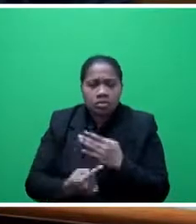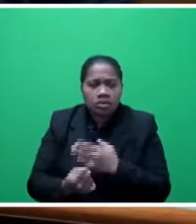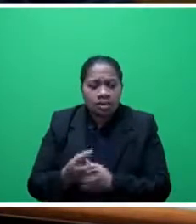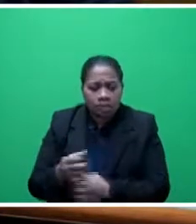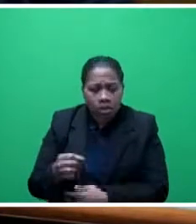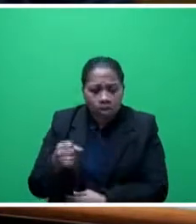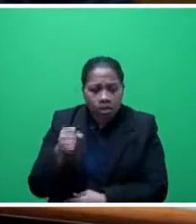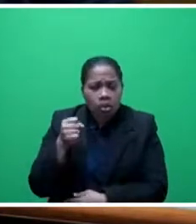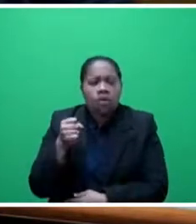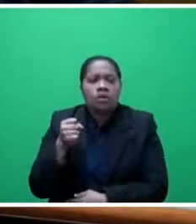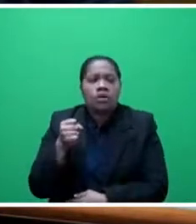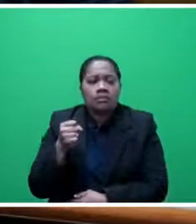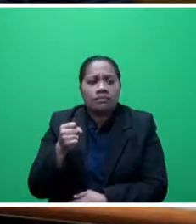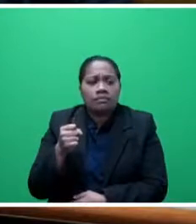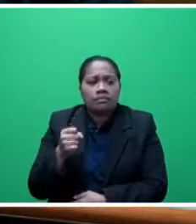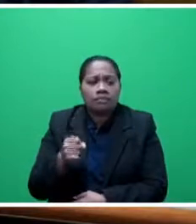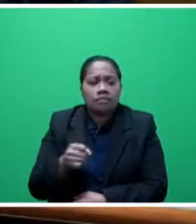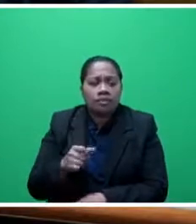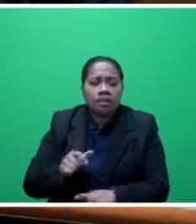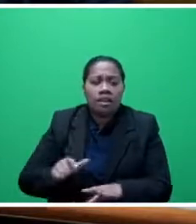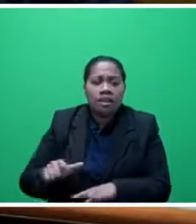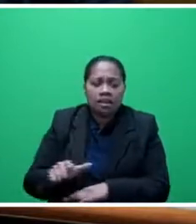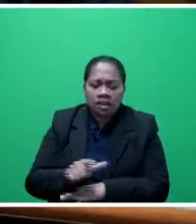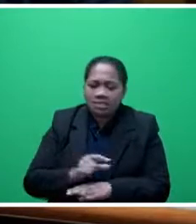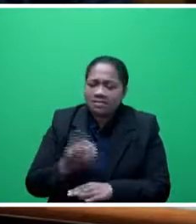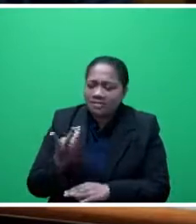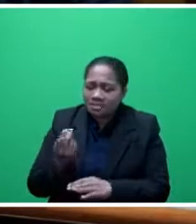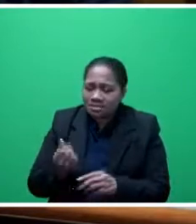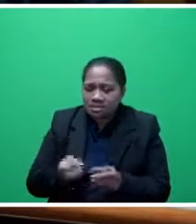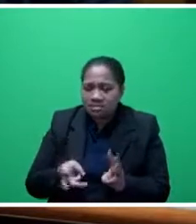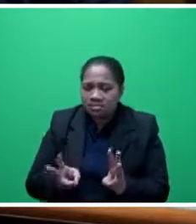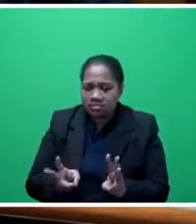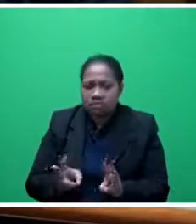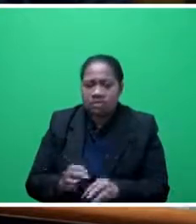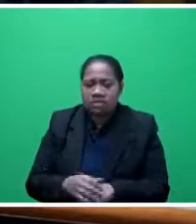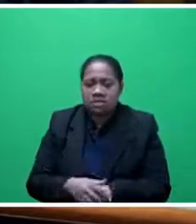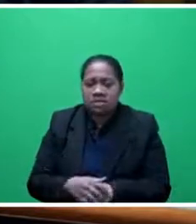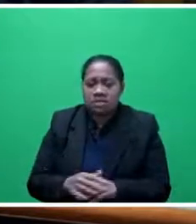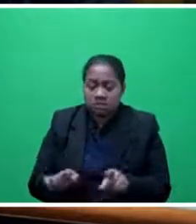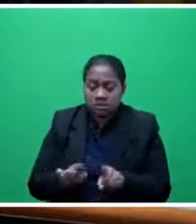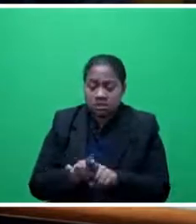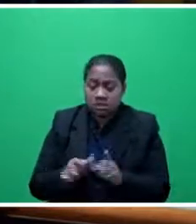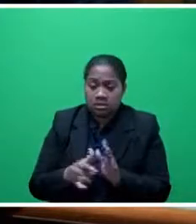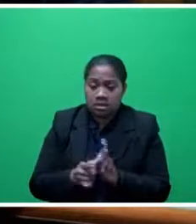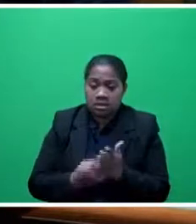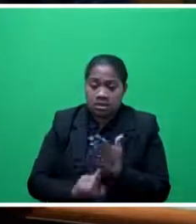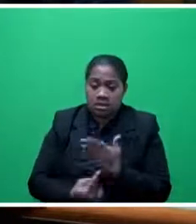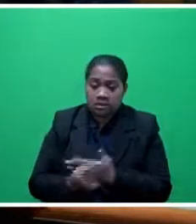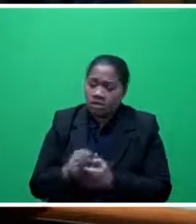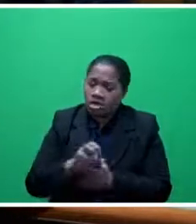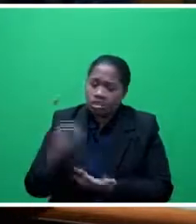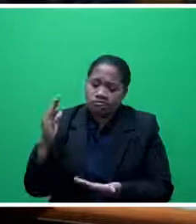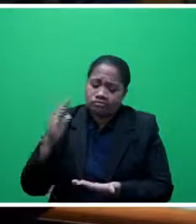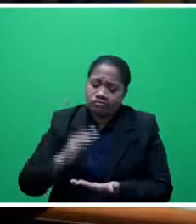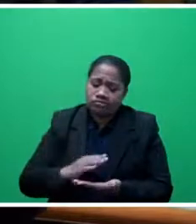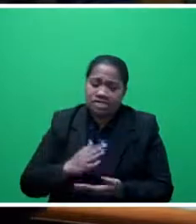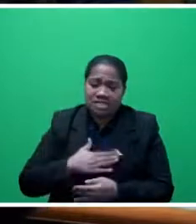on lending, in some ways, and at the same time not reducing the interest rate.